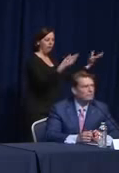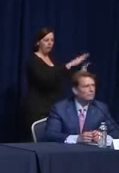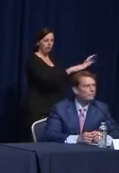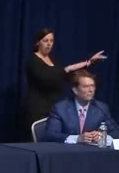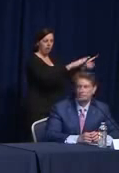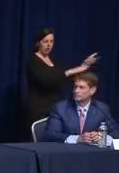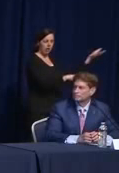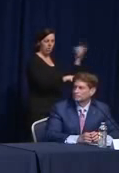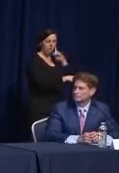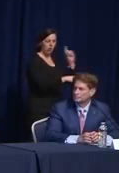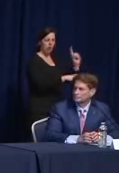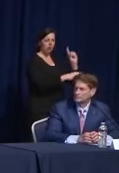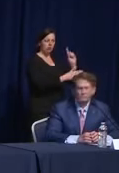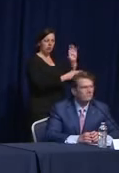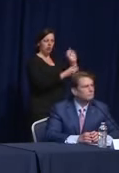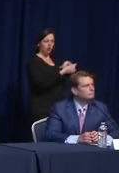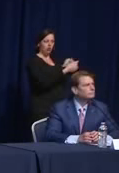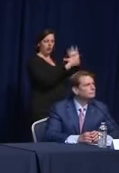quickly?